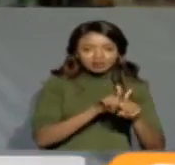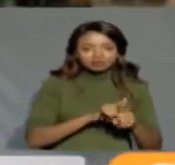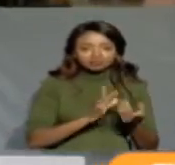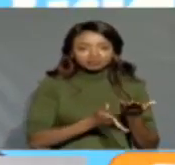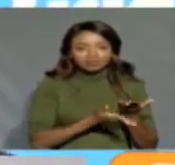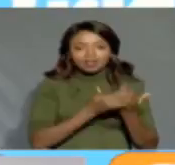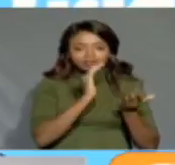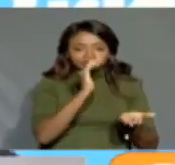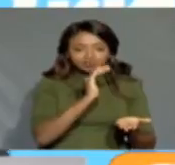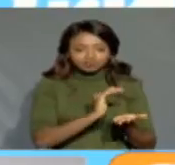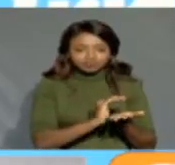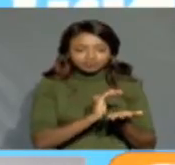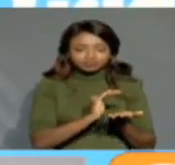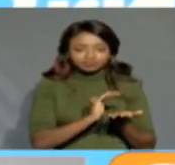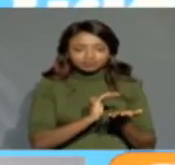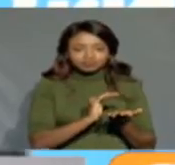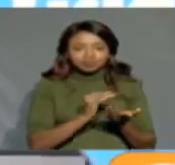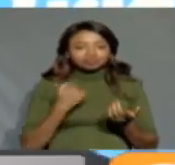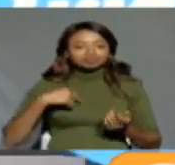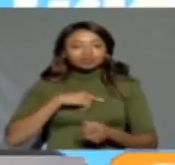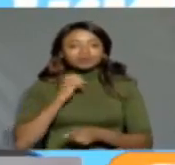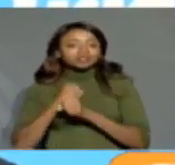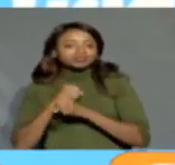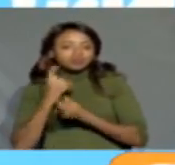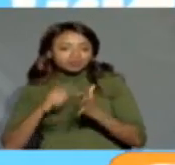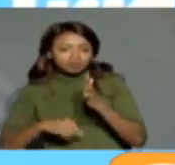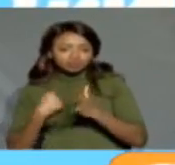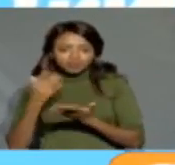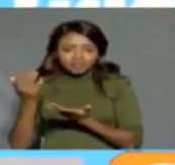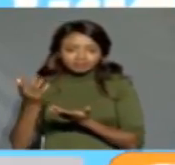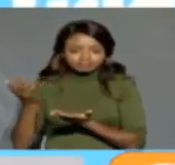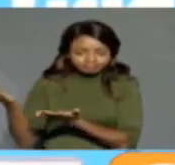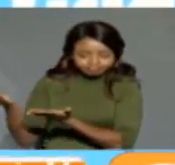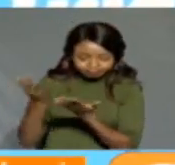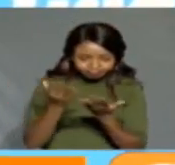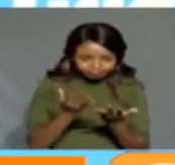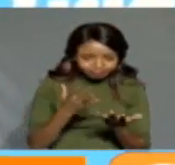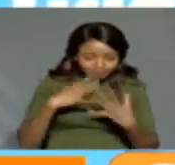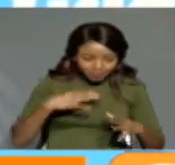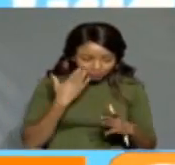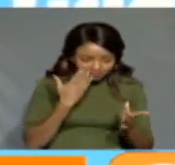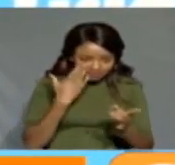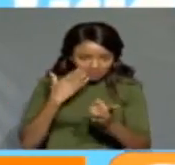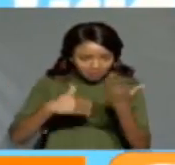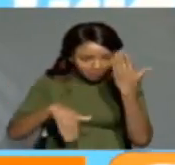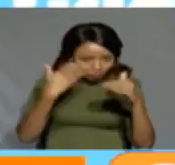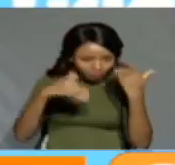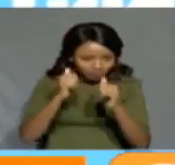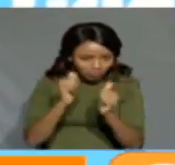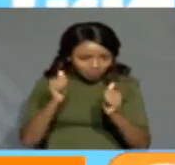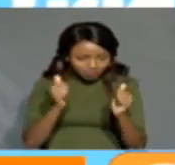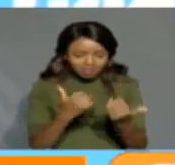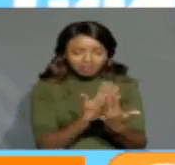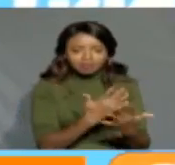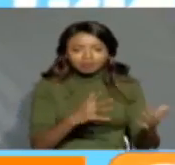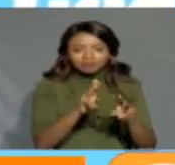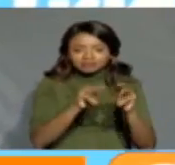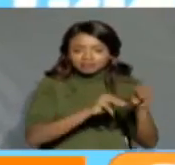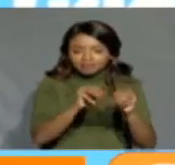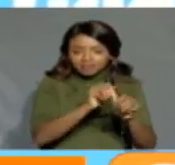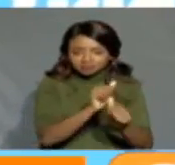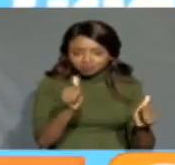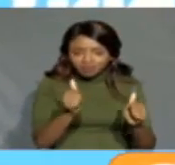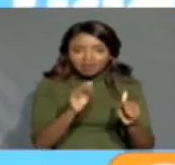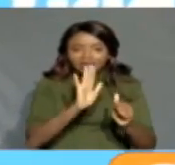exposure. So what we are doing is actually bringing in professionalism into the property management segment of